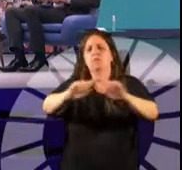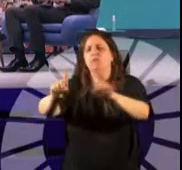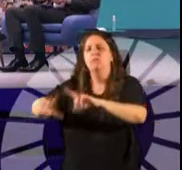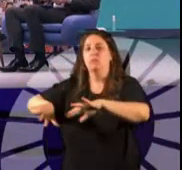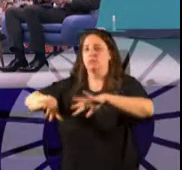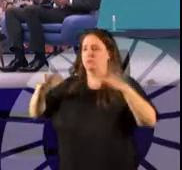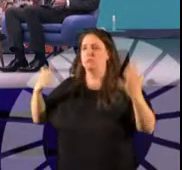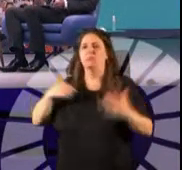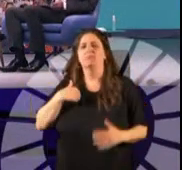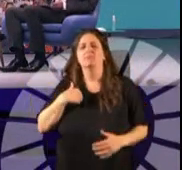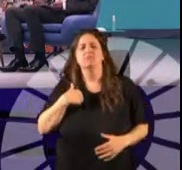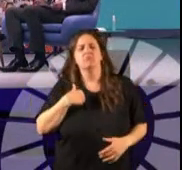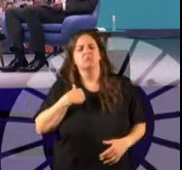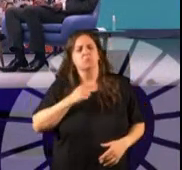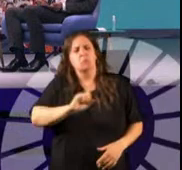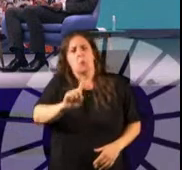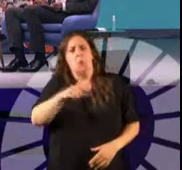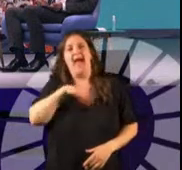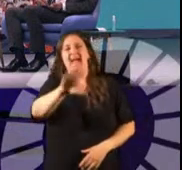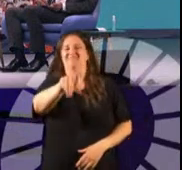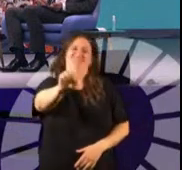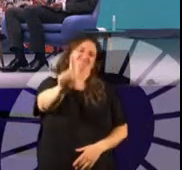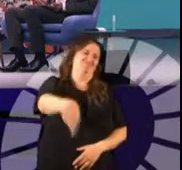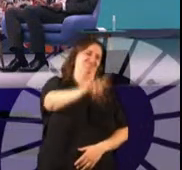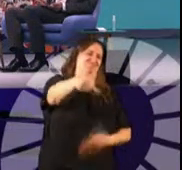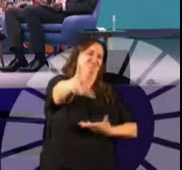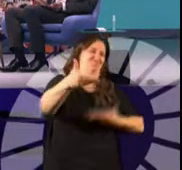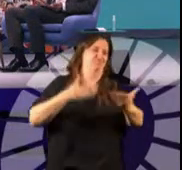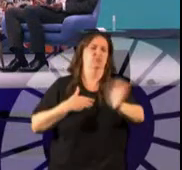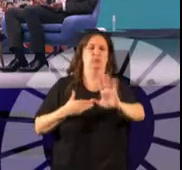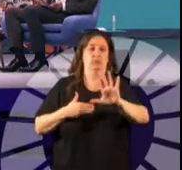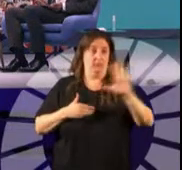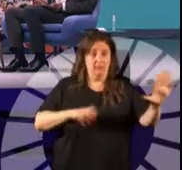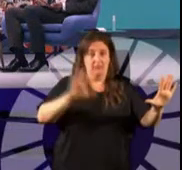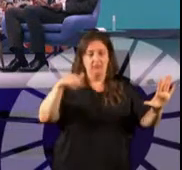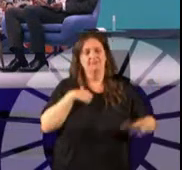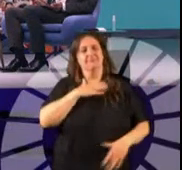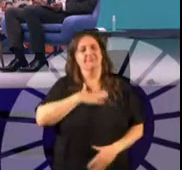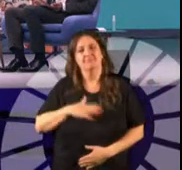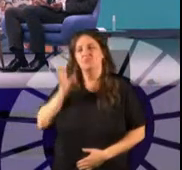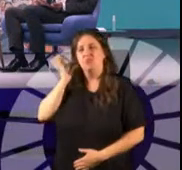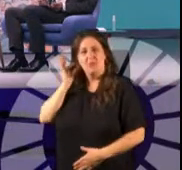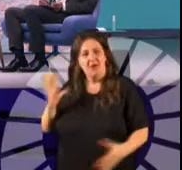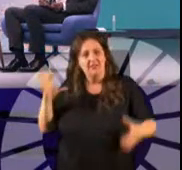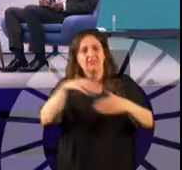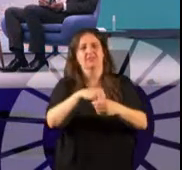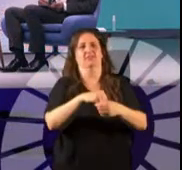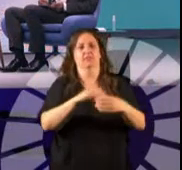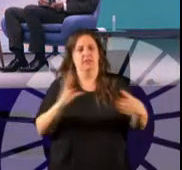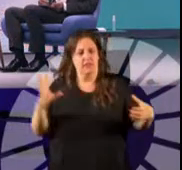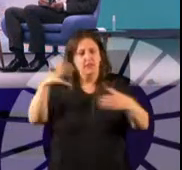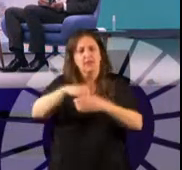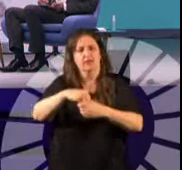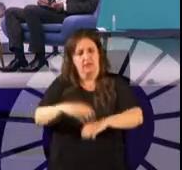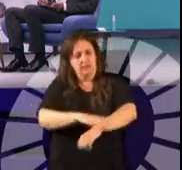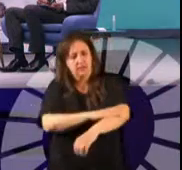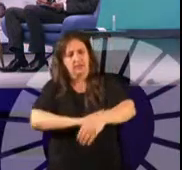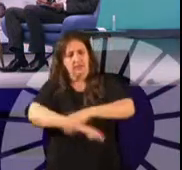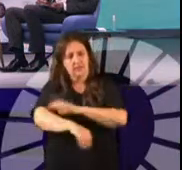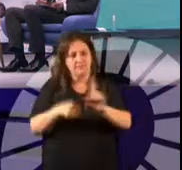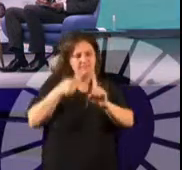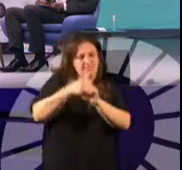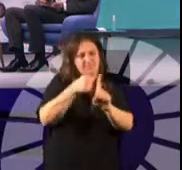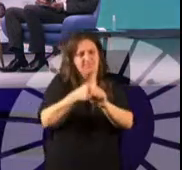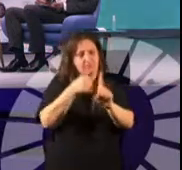is not everything we need. The fight still has to continue. What we are